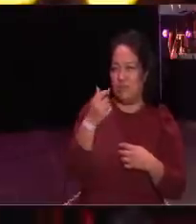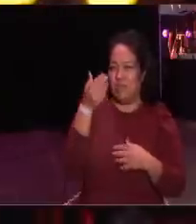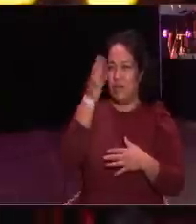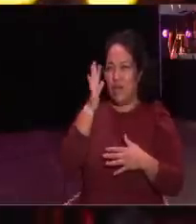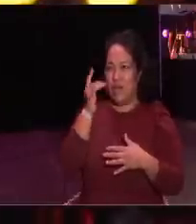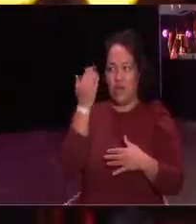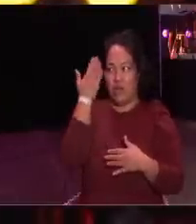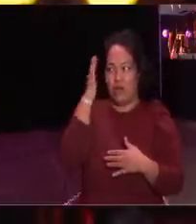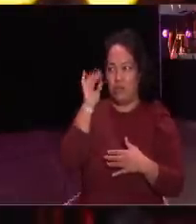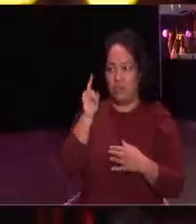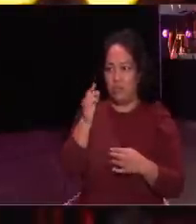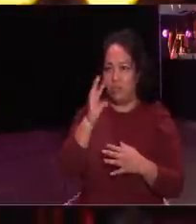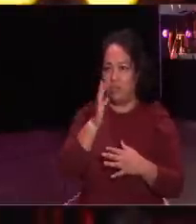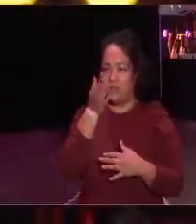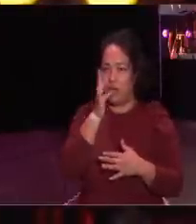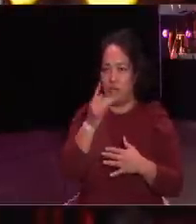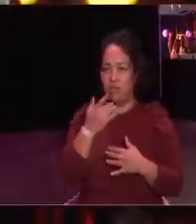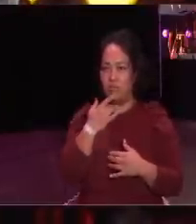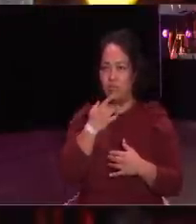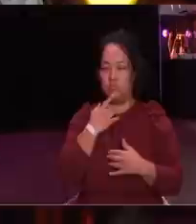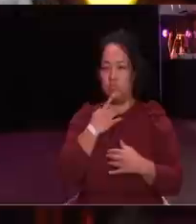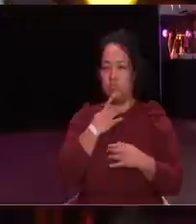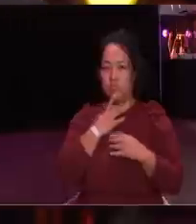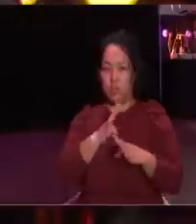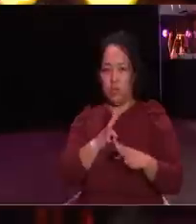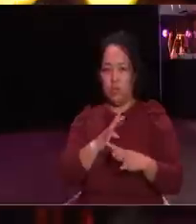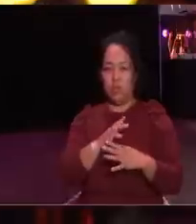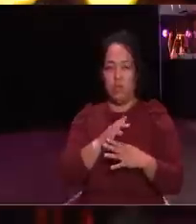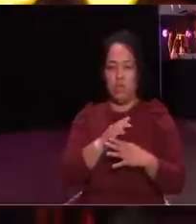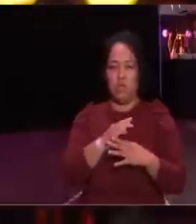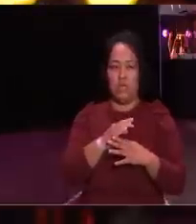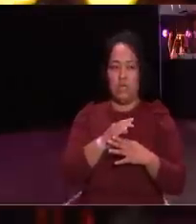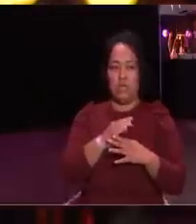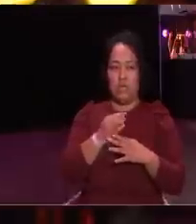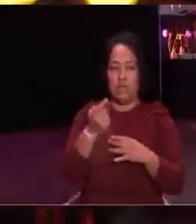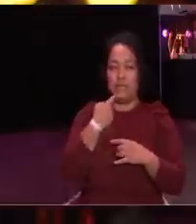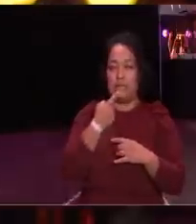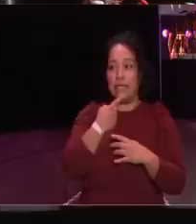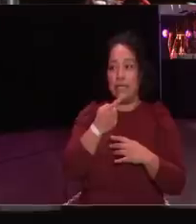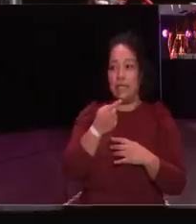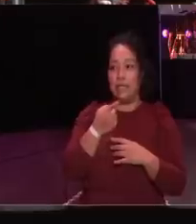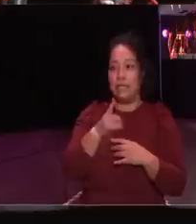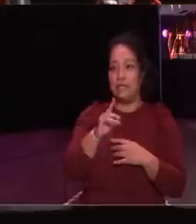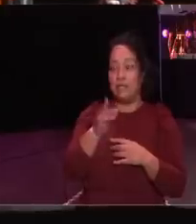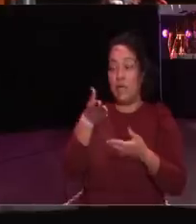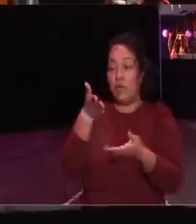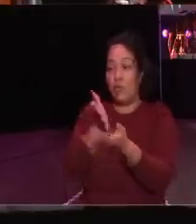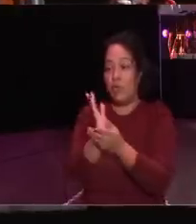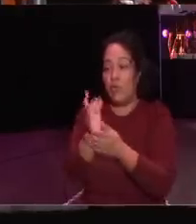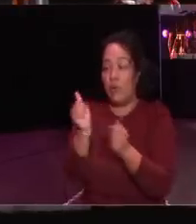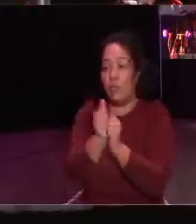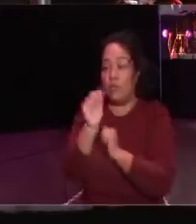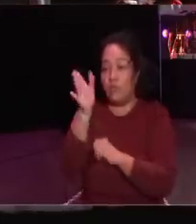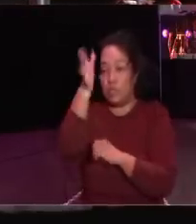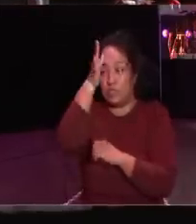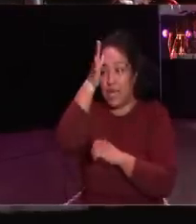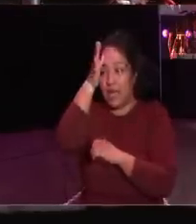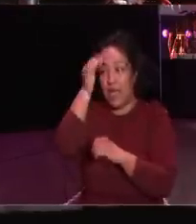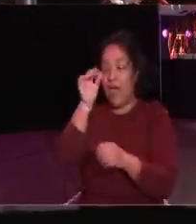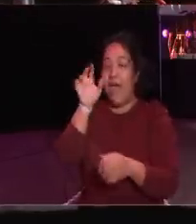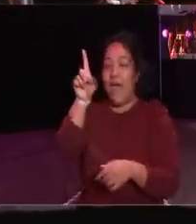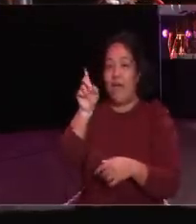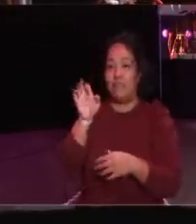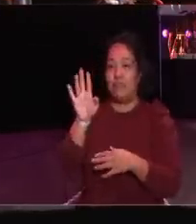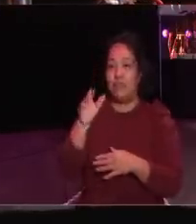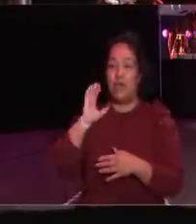hablaba. Y me decía, arréglate con tu papá. Pídele perdón a tu primo. Tienes que